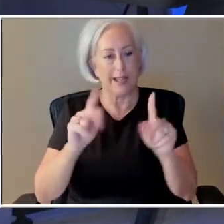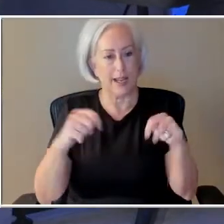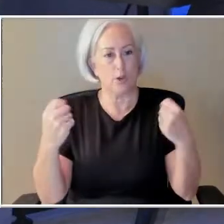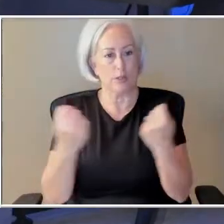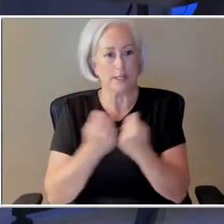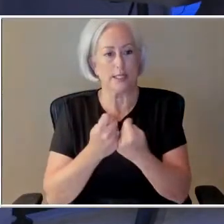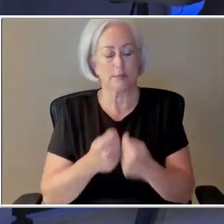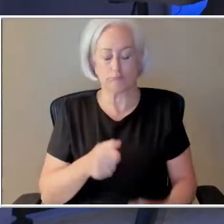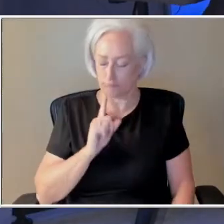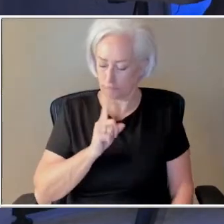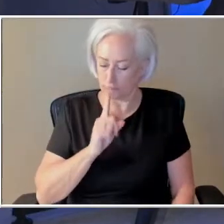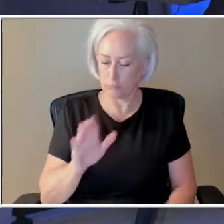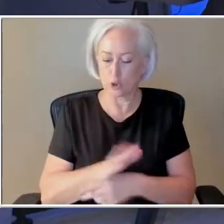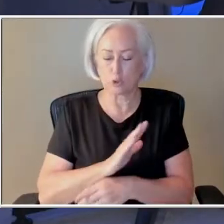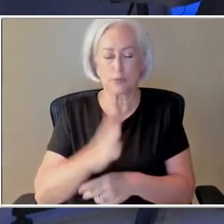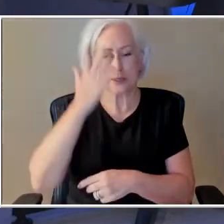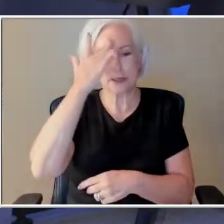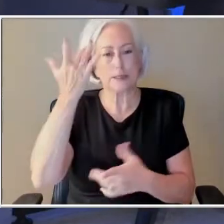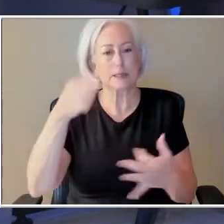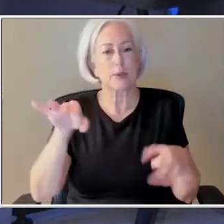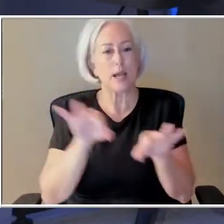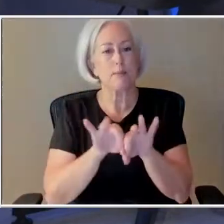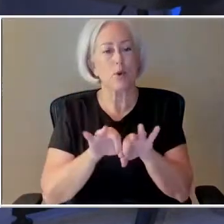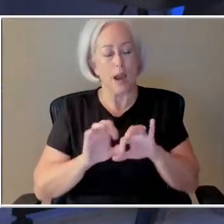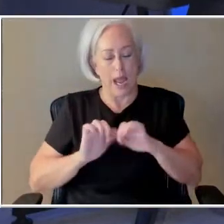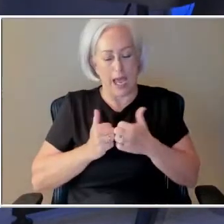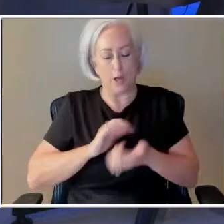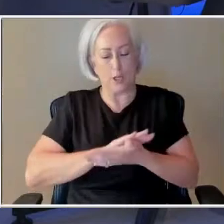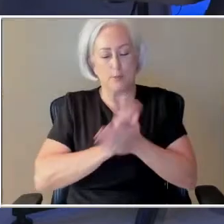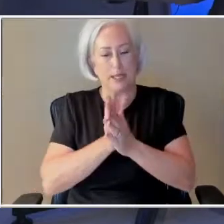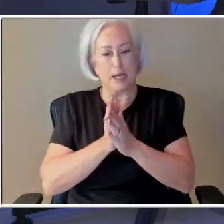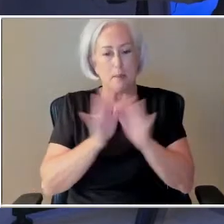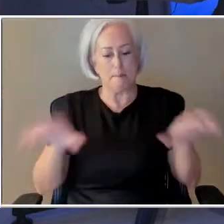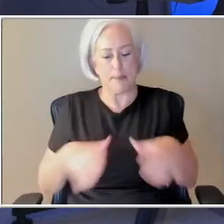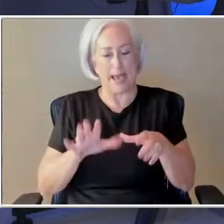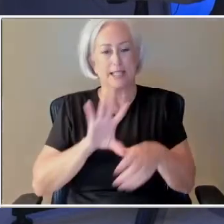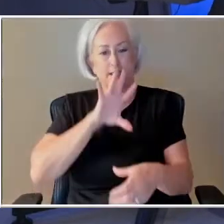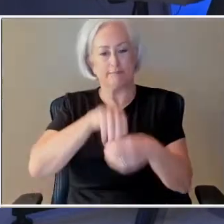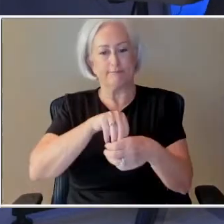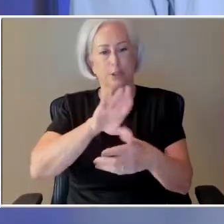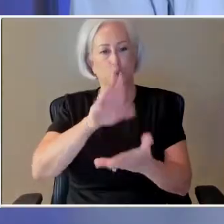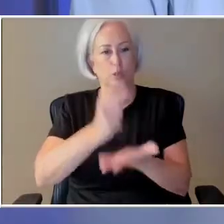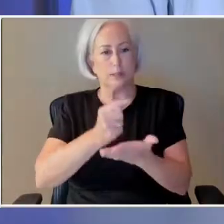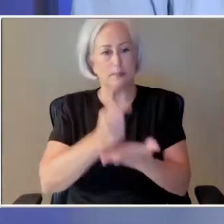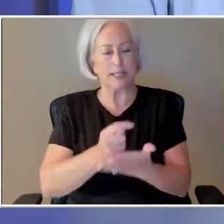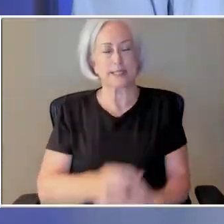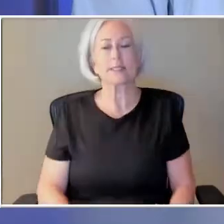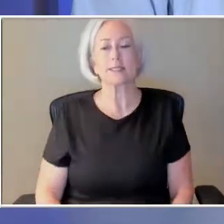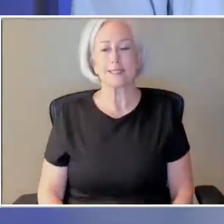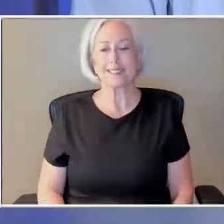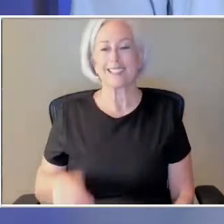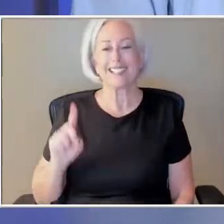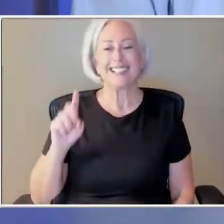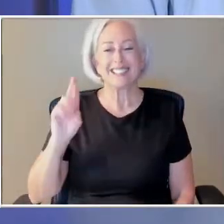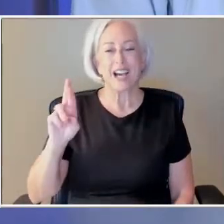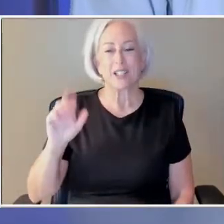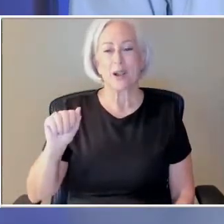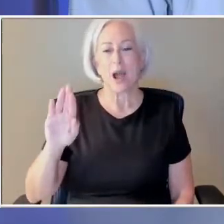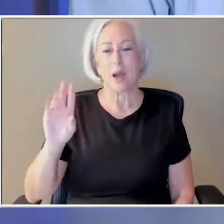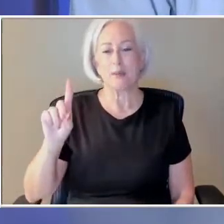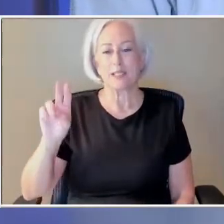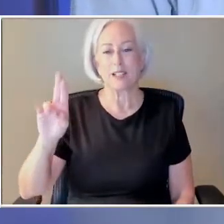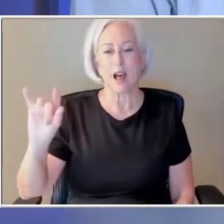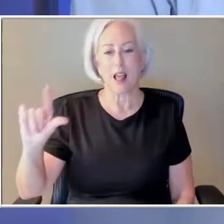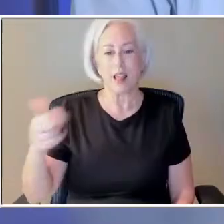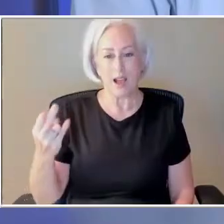that so important, and what do you do to be an active participant in your own treatment? Well, as Dr. Abdallah knows, when we come in, we always